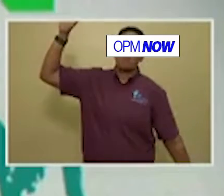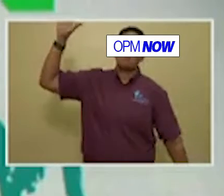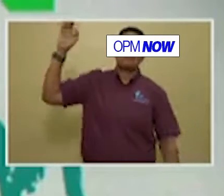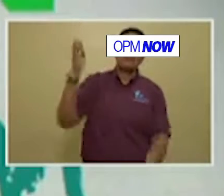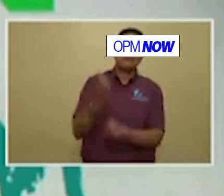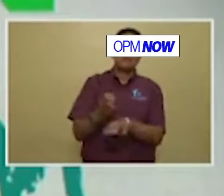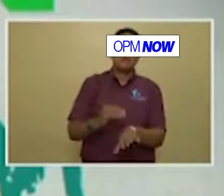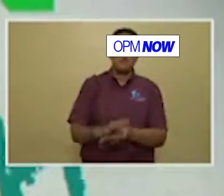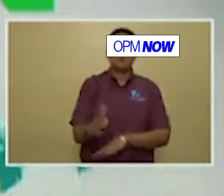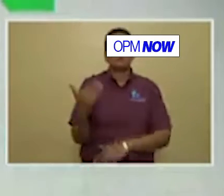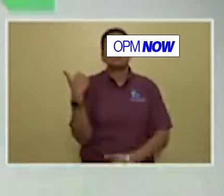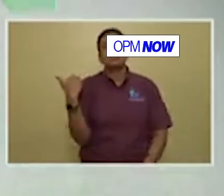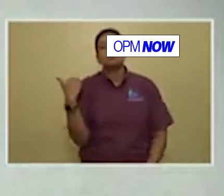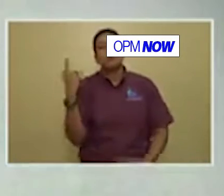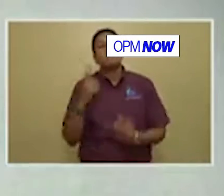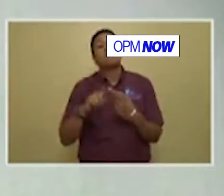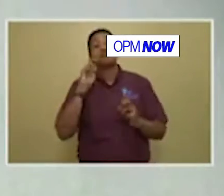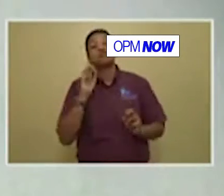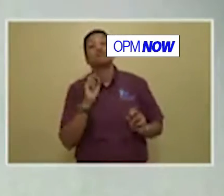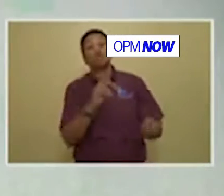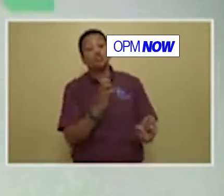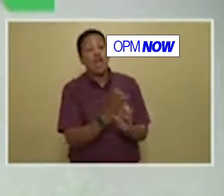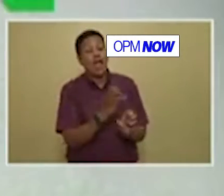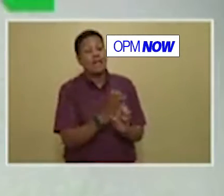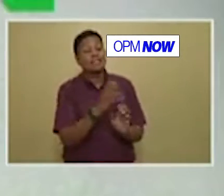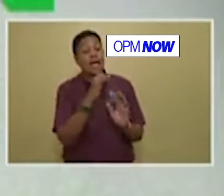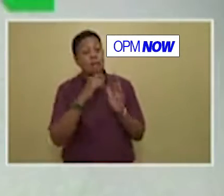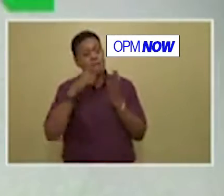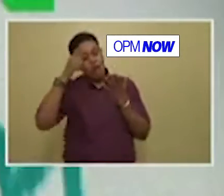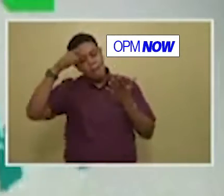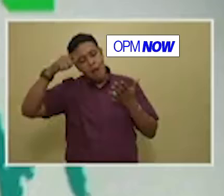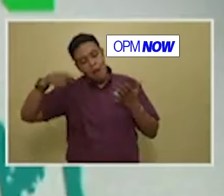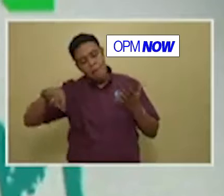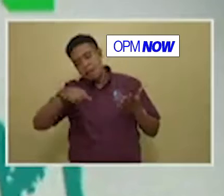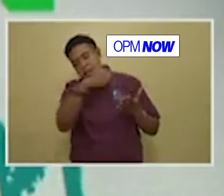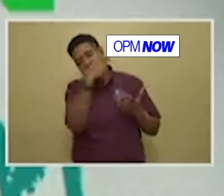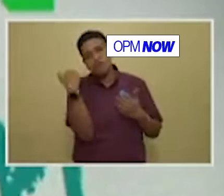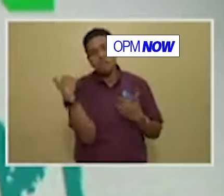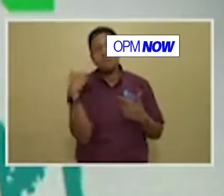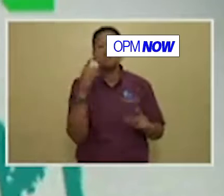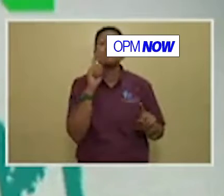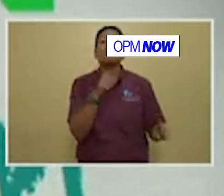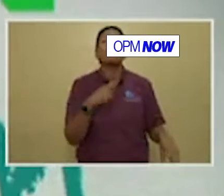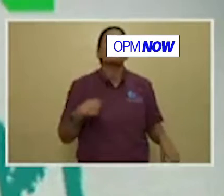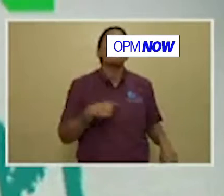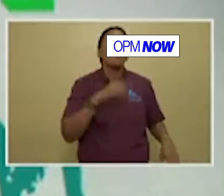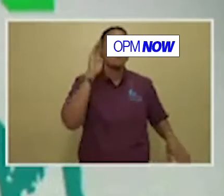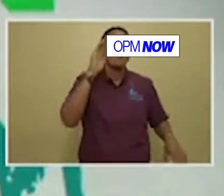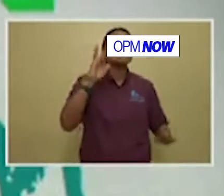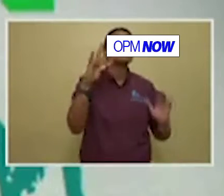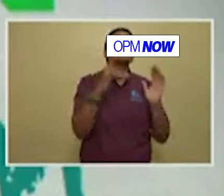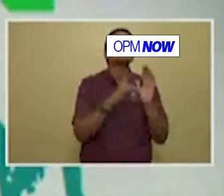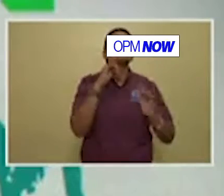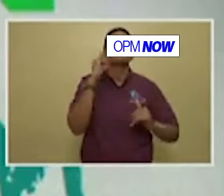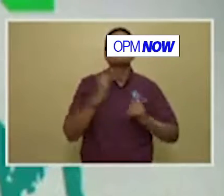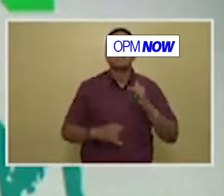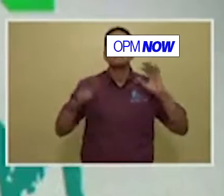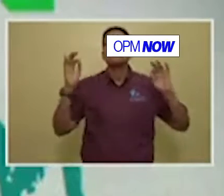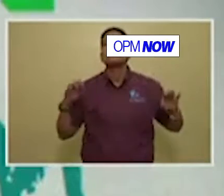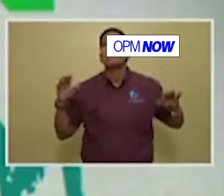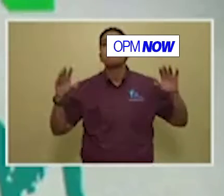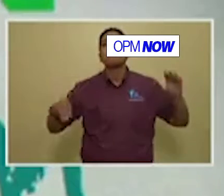as the return of exam scripts for marking. They have reported to us that all the centers have been